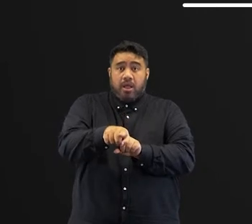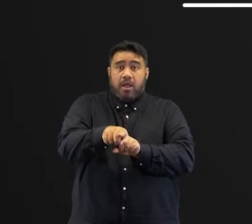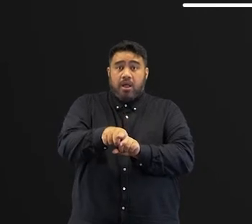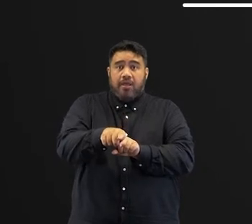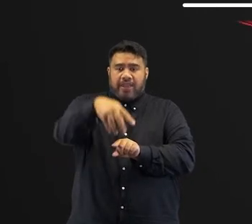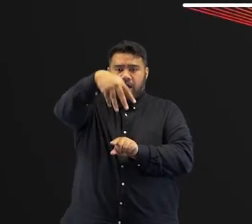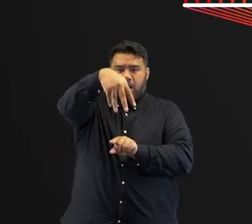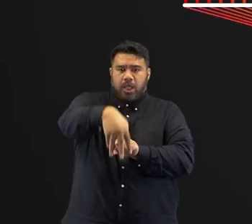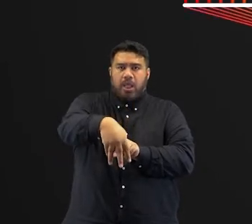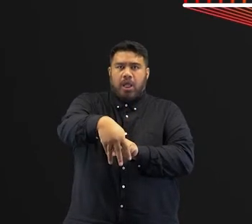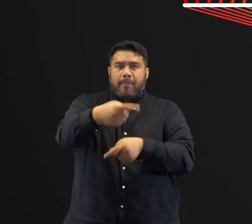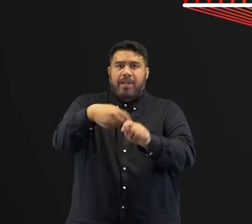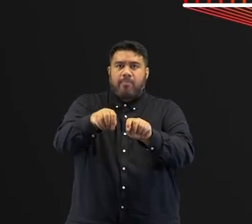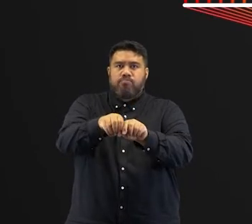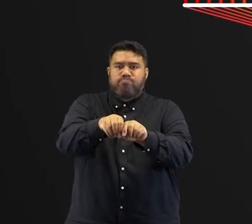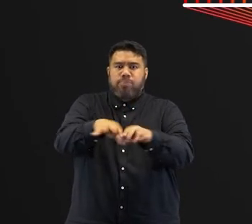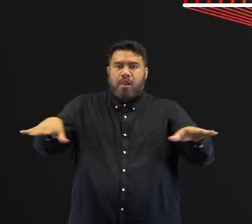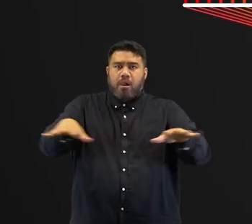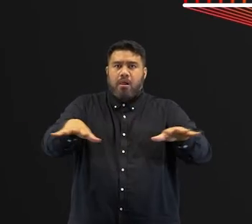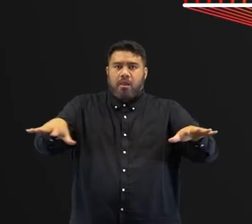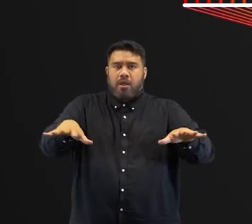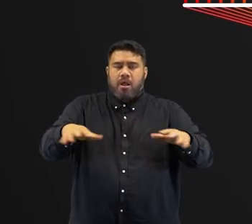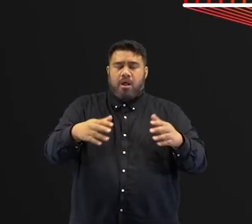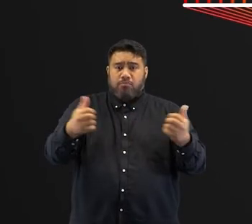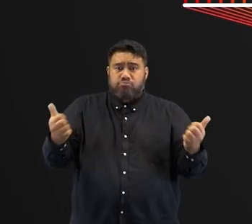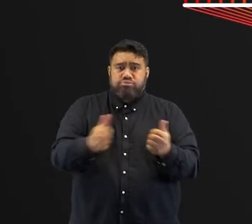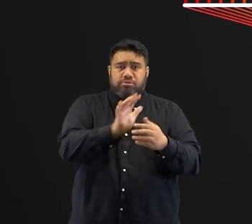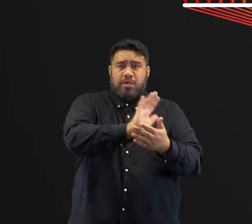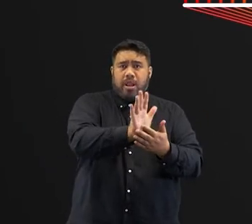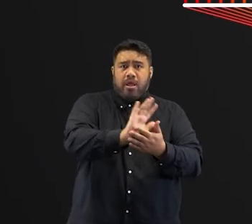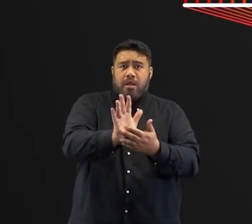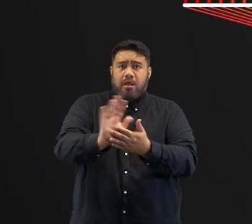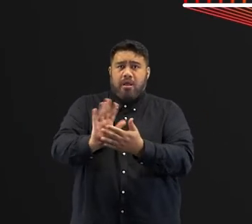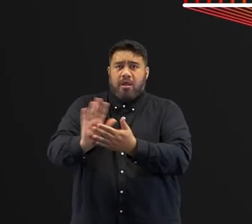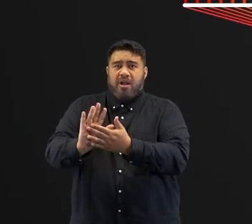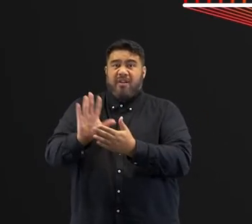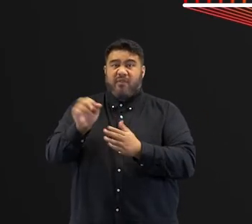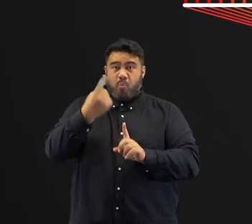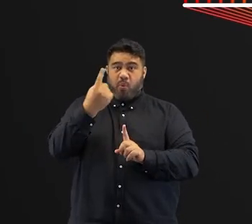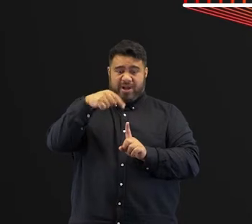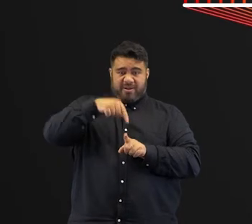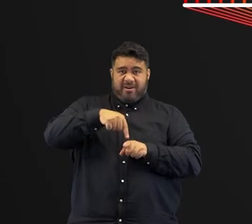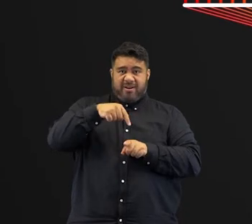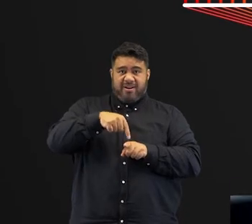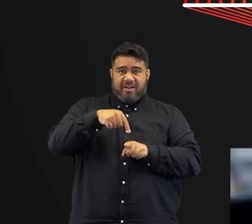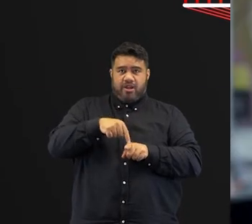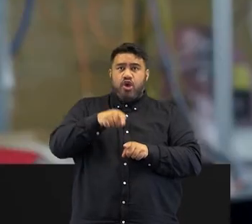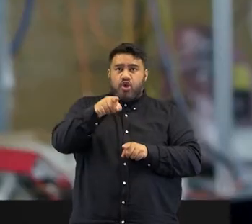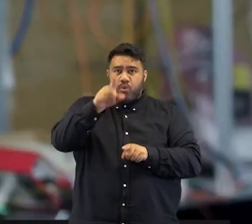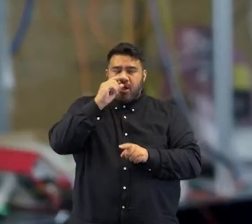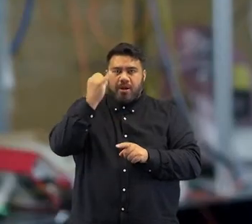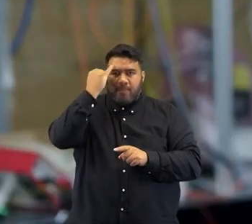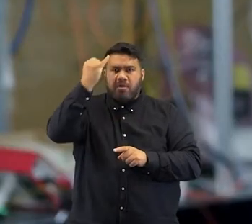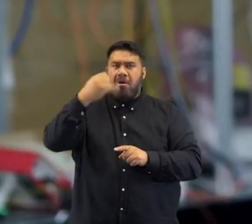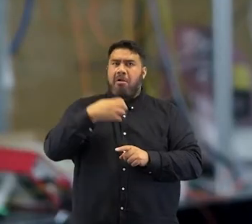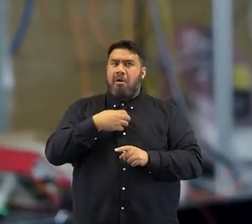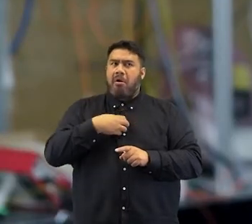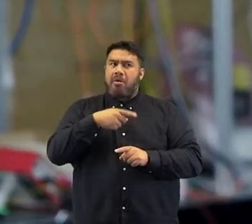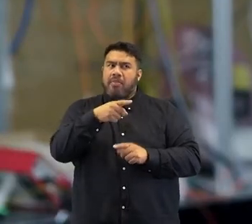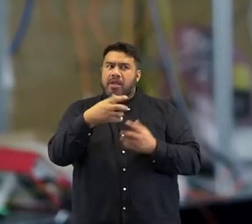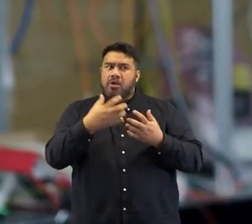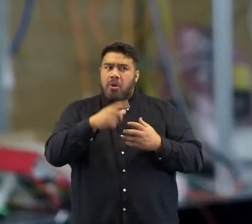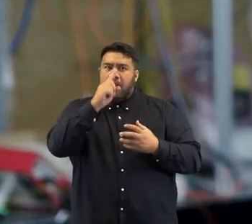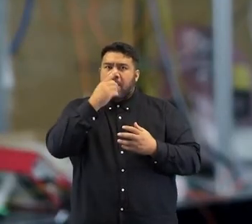color and convert that to hundreds or thousands of new laser beams with different colors. So you can imagine perhaps using this kind